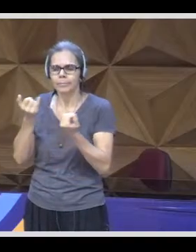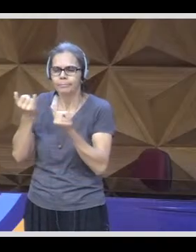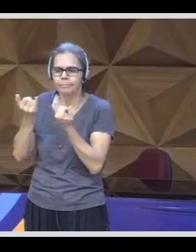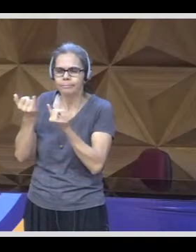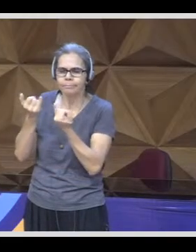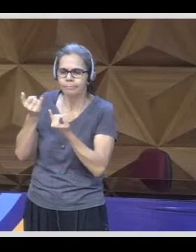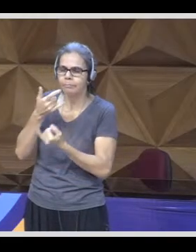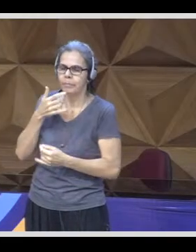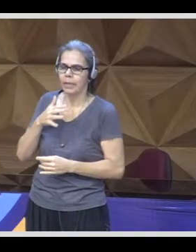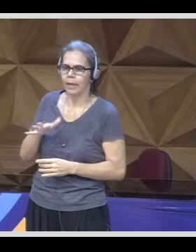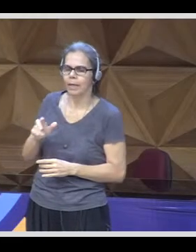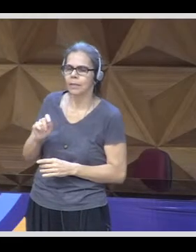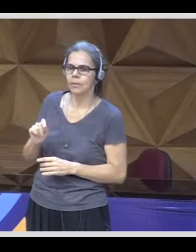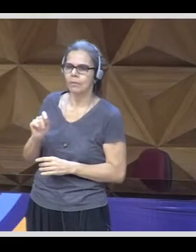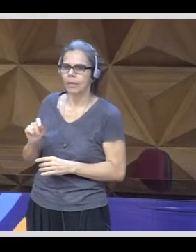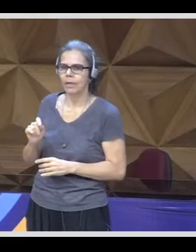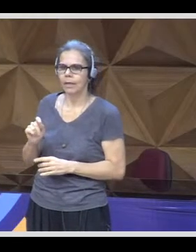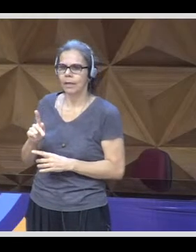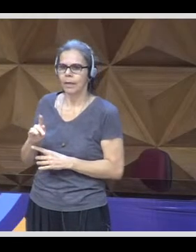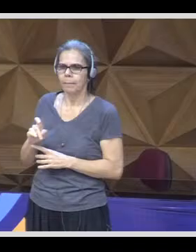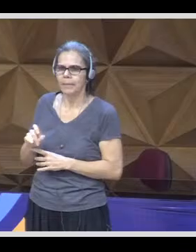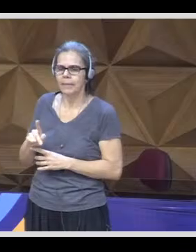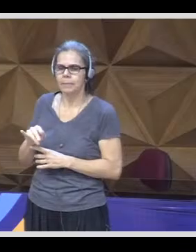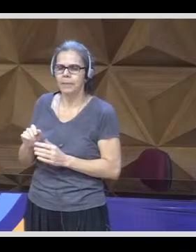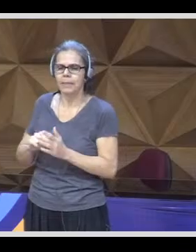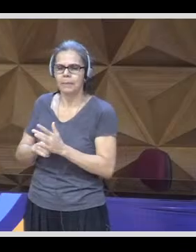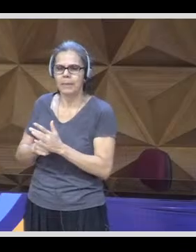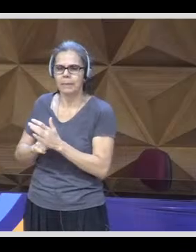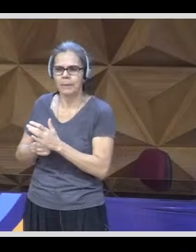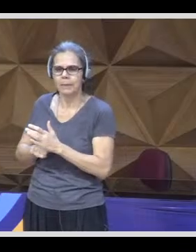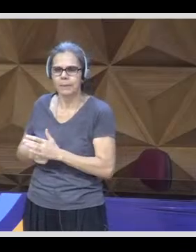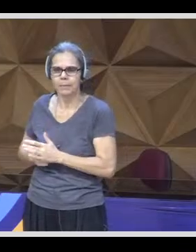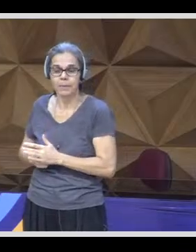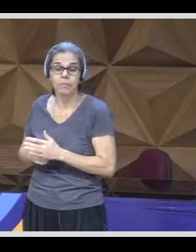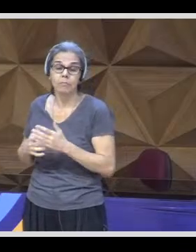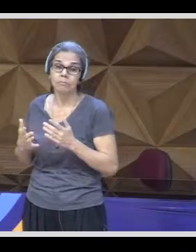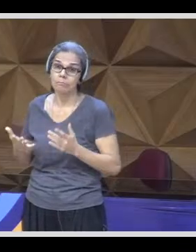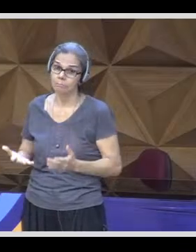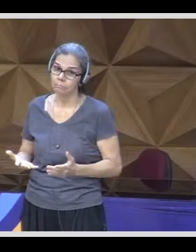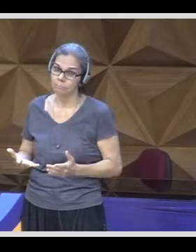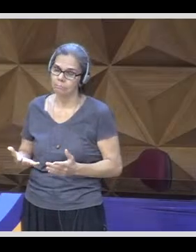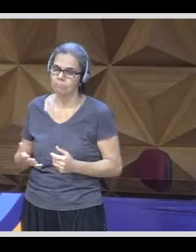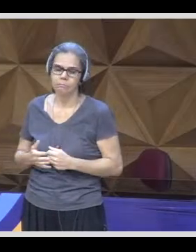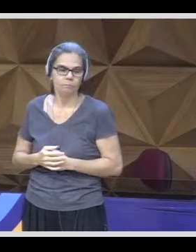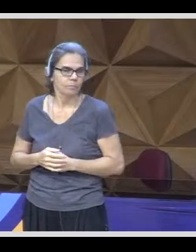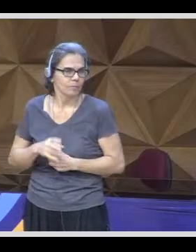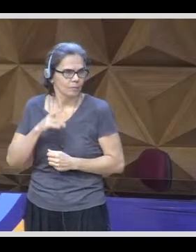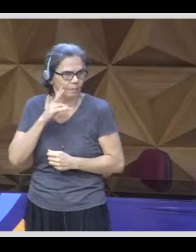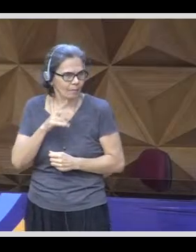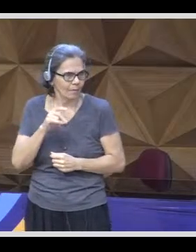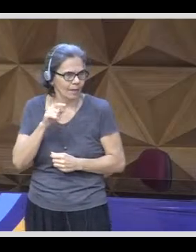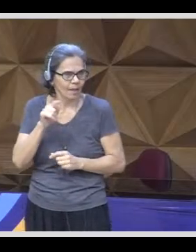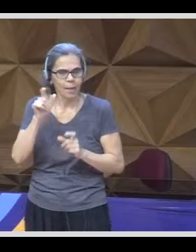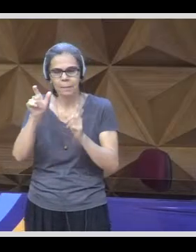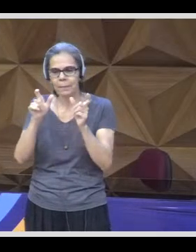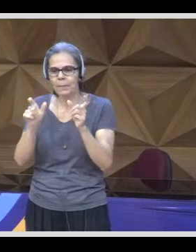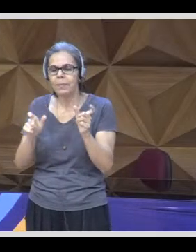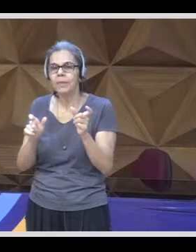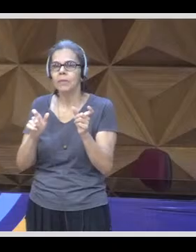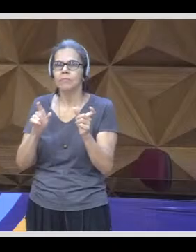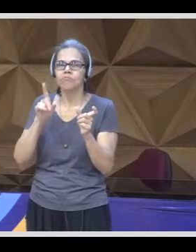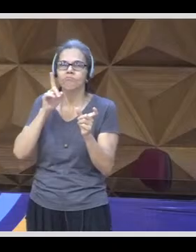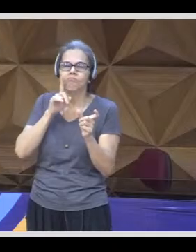here is a different persona. US, Brazil, 13, 15, 18. And we see here some